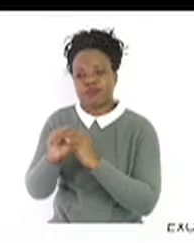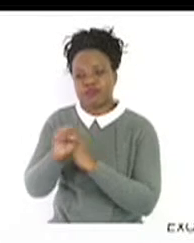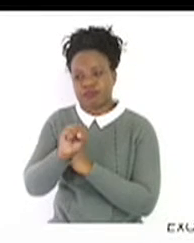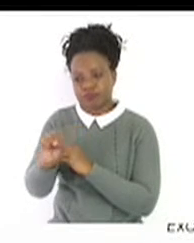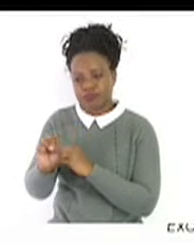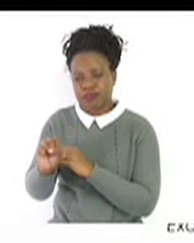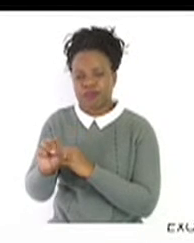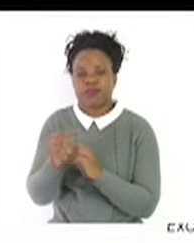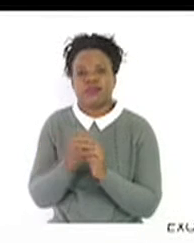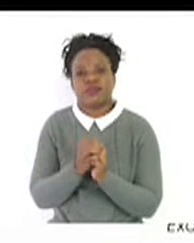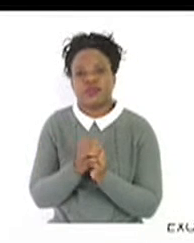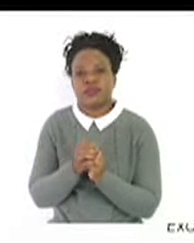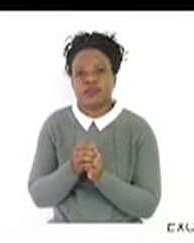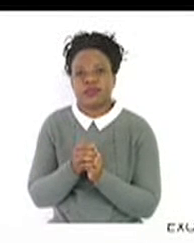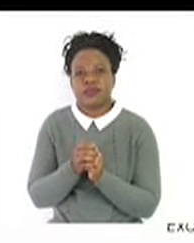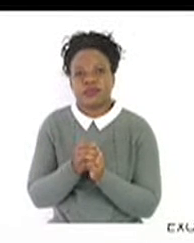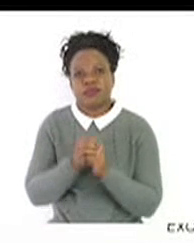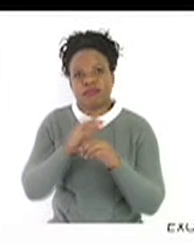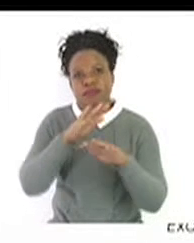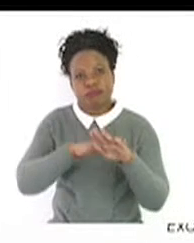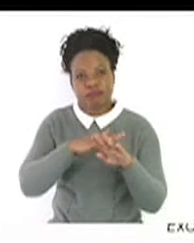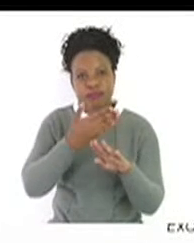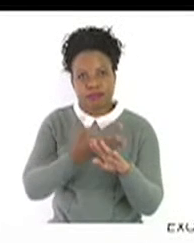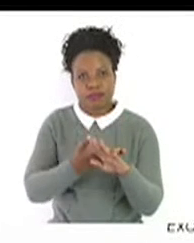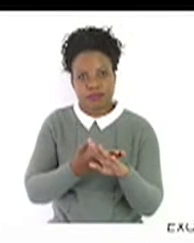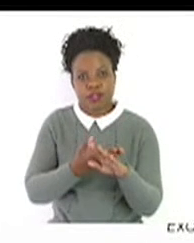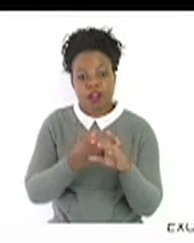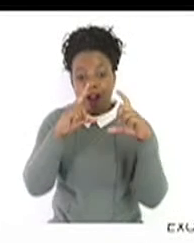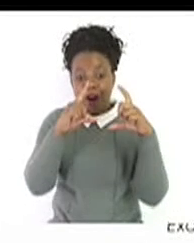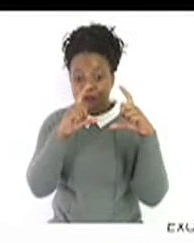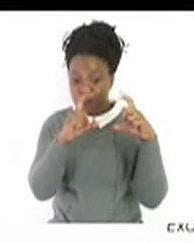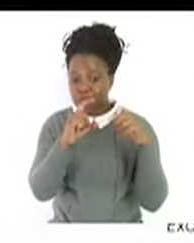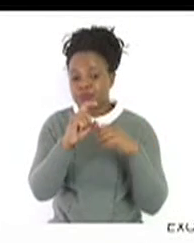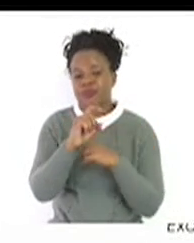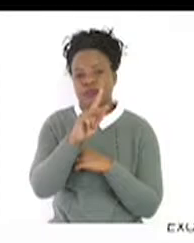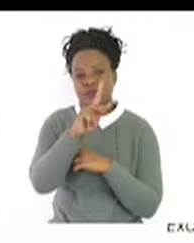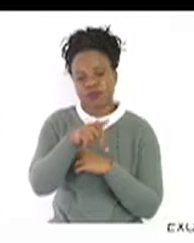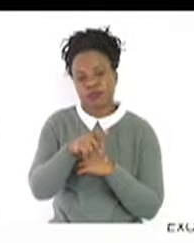form. For example, photo,